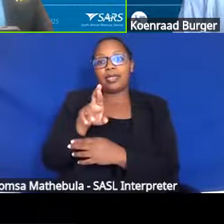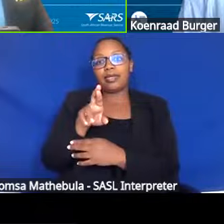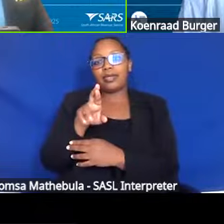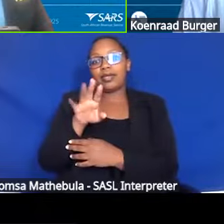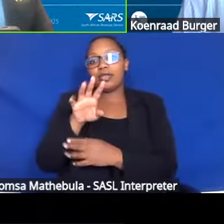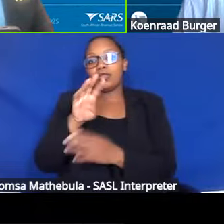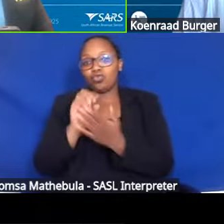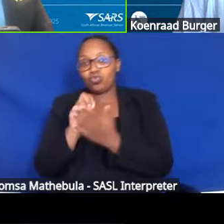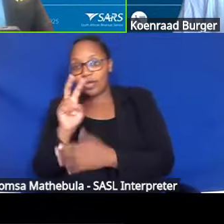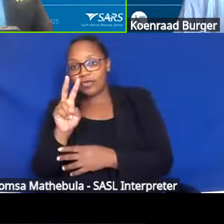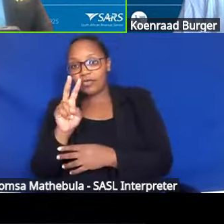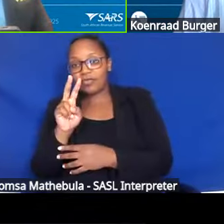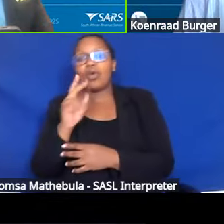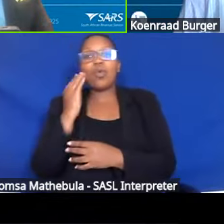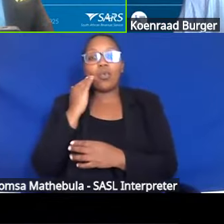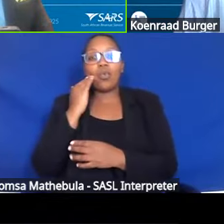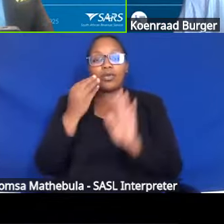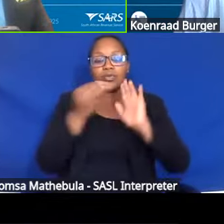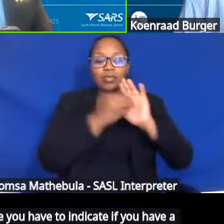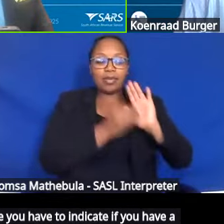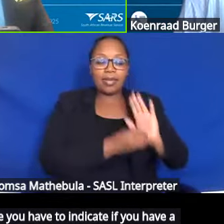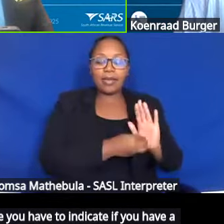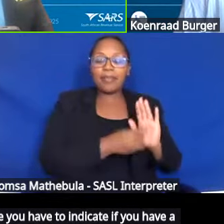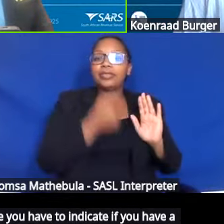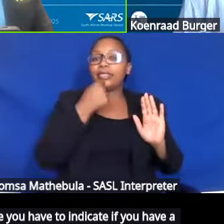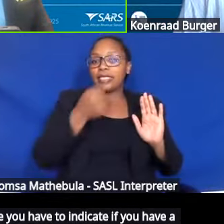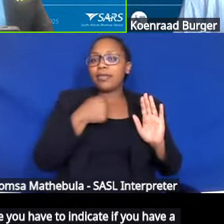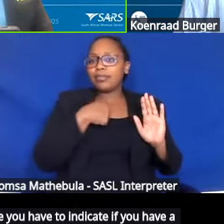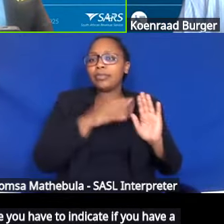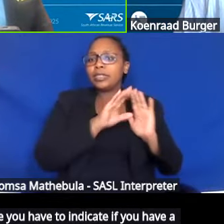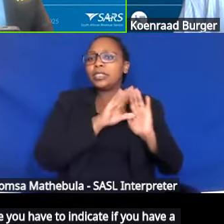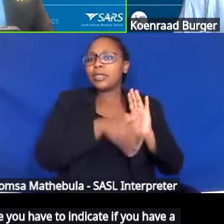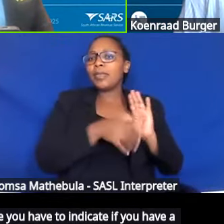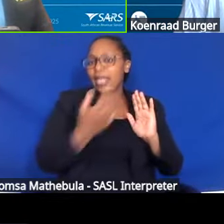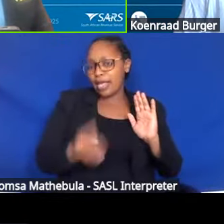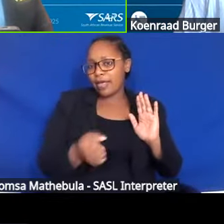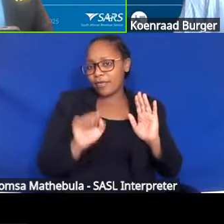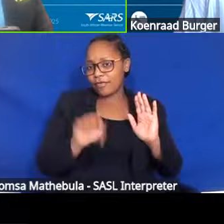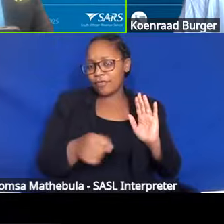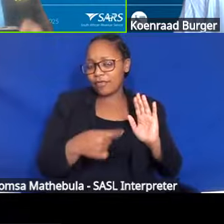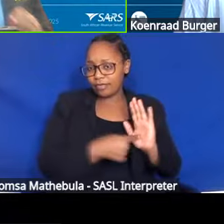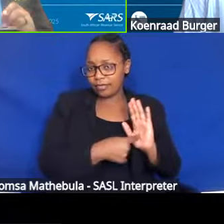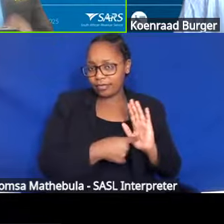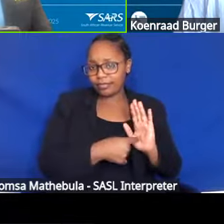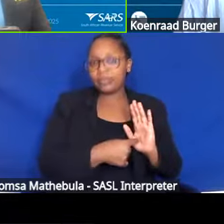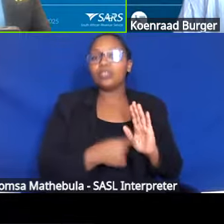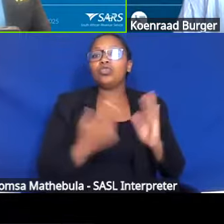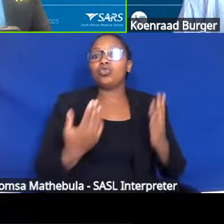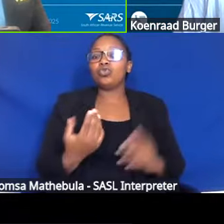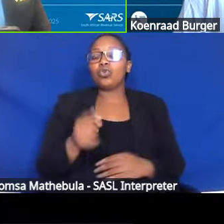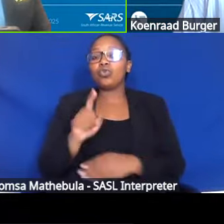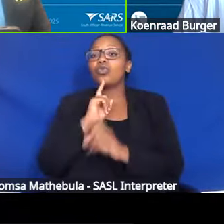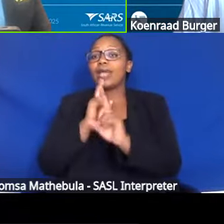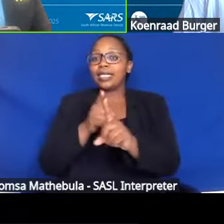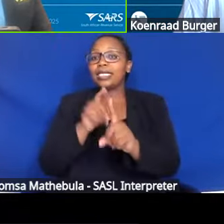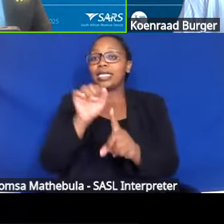to indicate if you have a disability or not. To answer that question, so you have to indicate that to SARS